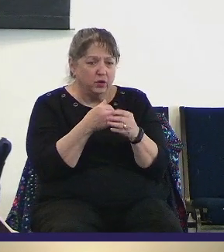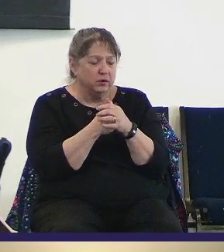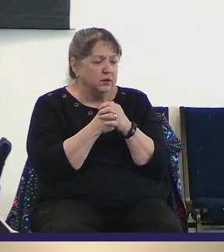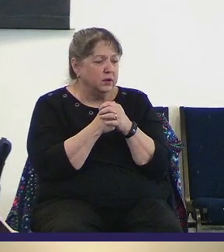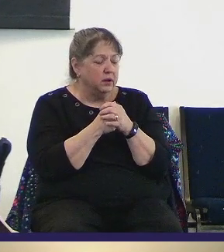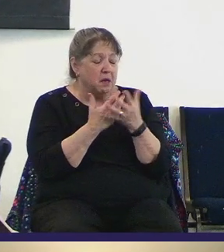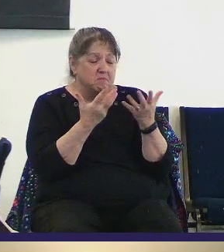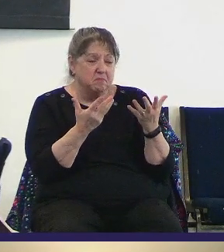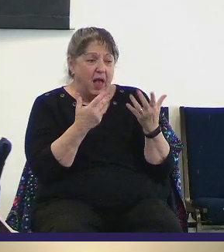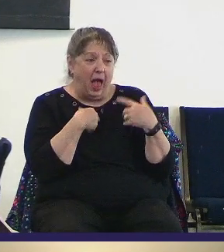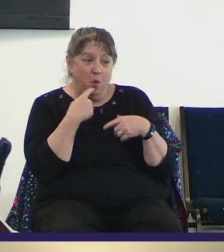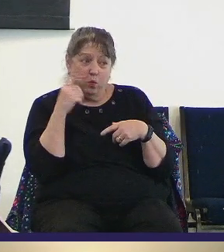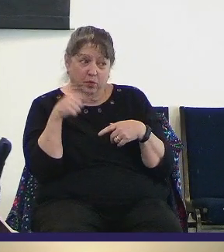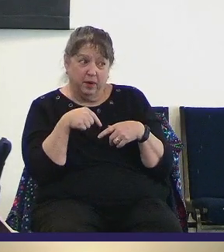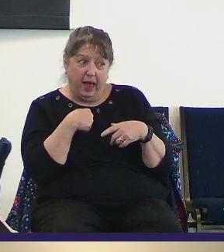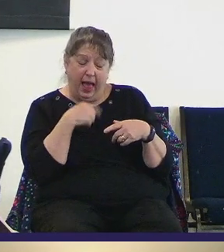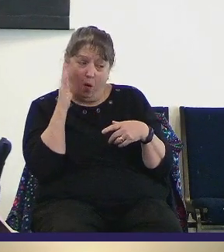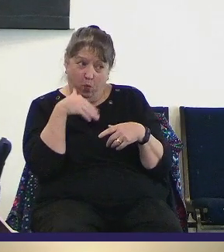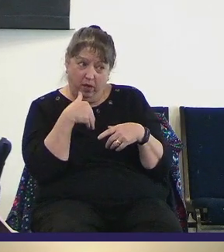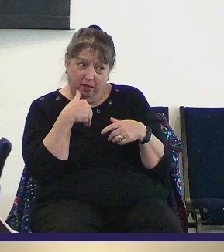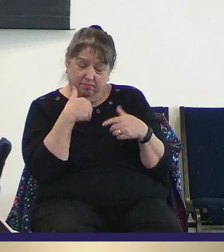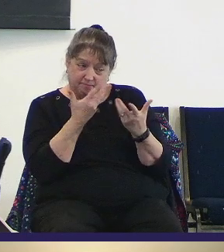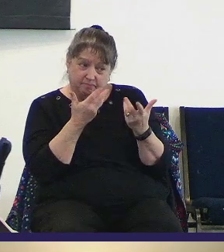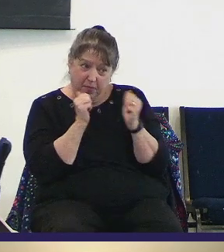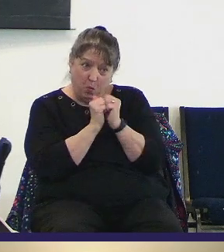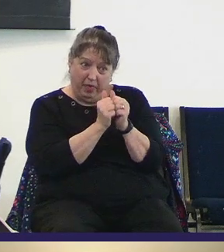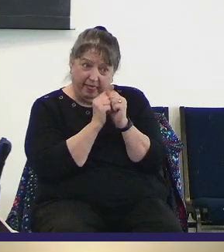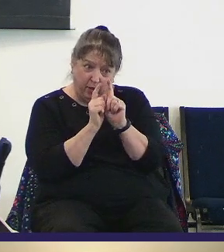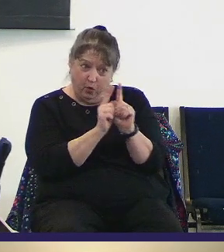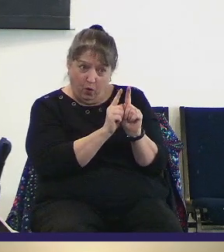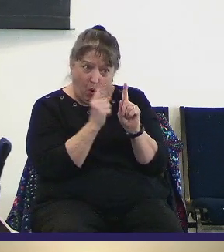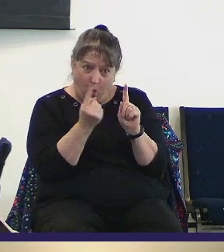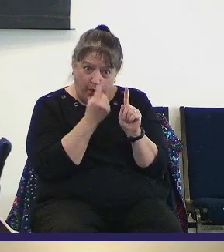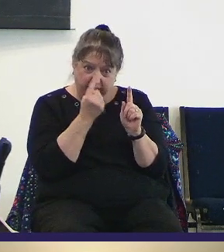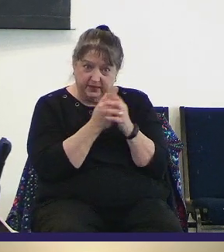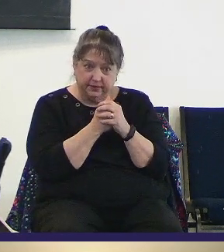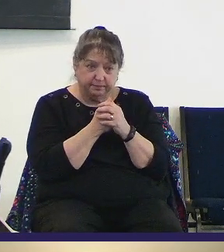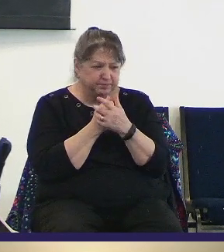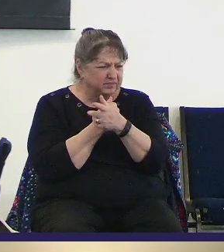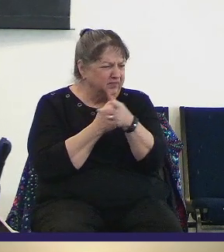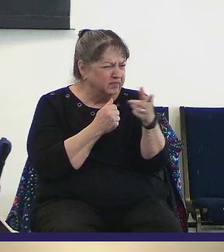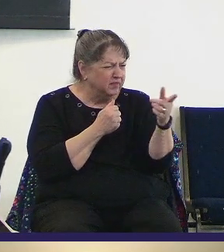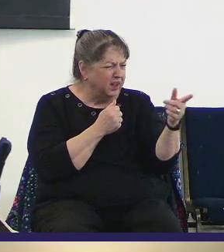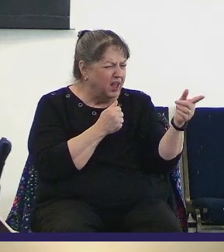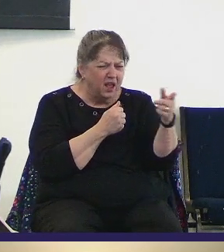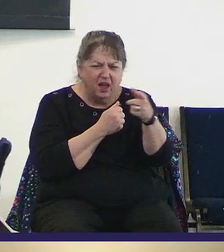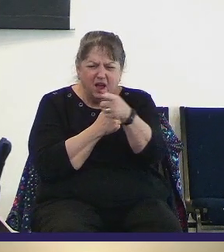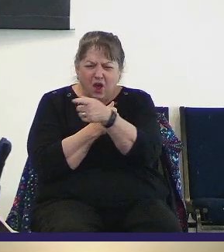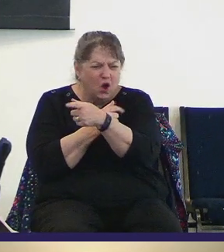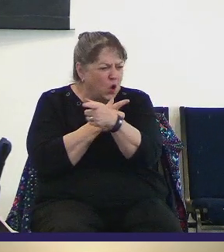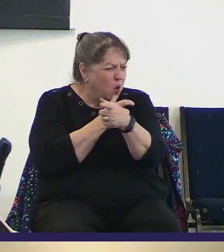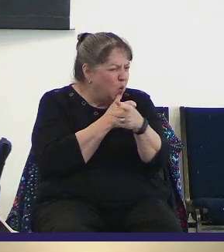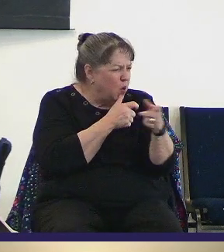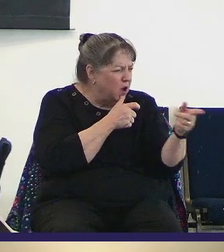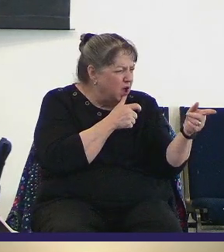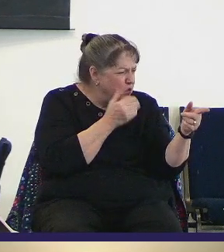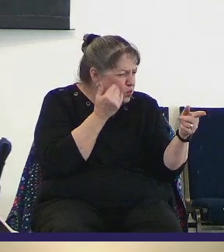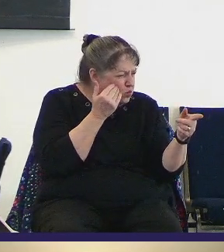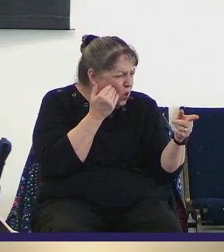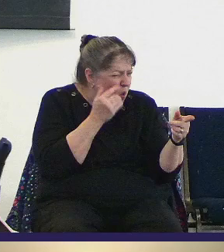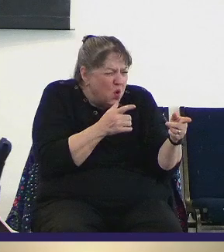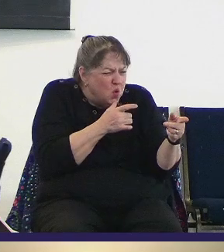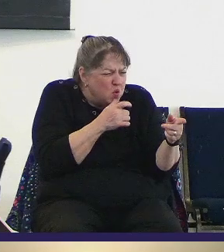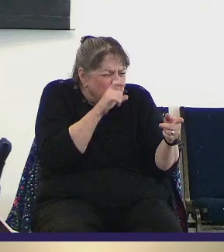I will be with you always. If there's anyone, just raise your hand. I pray for you. Spirit of God sees the hand. Someone you need prayer